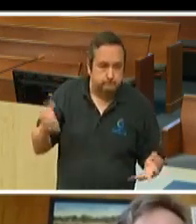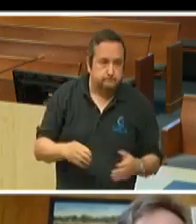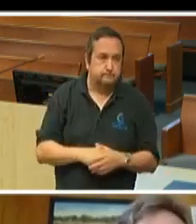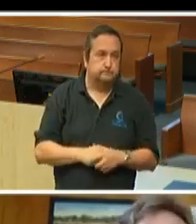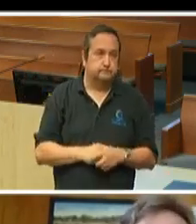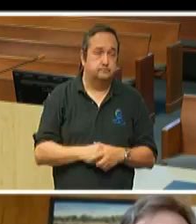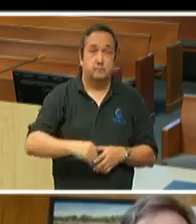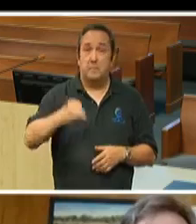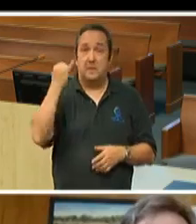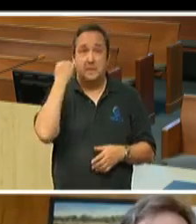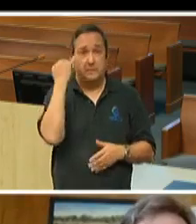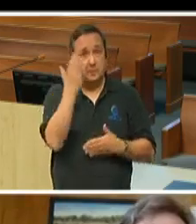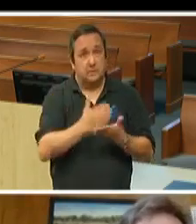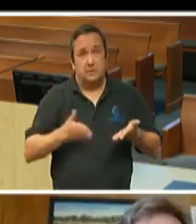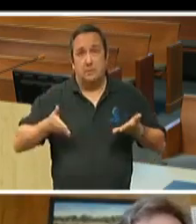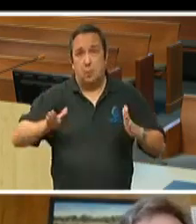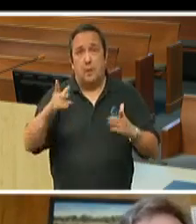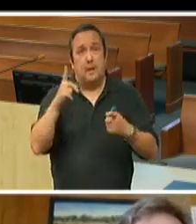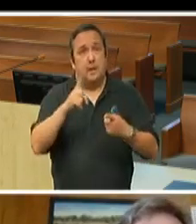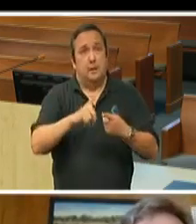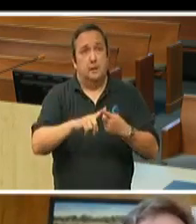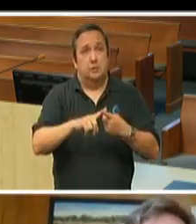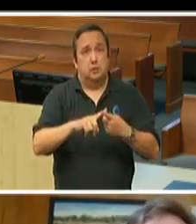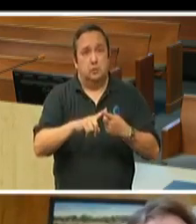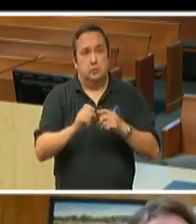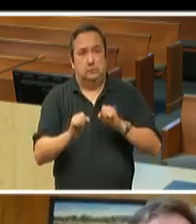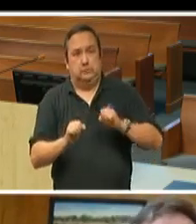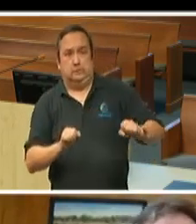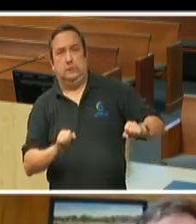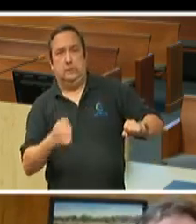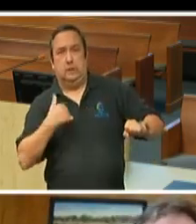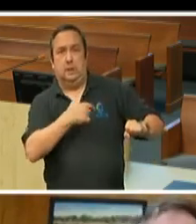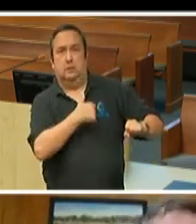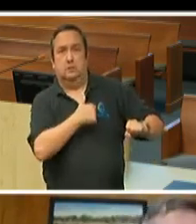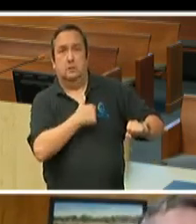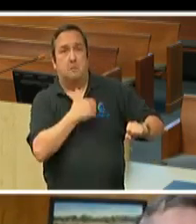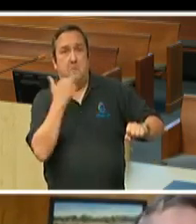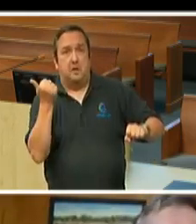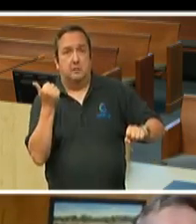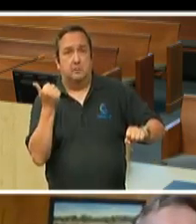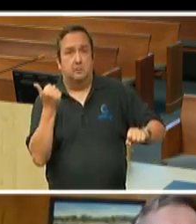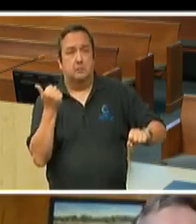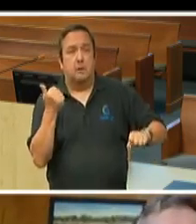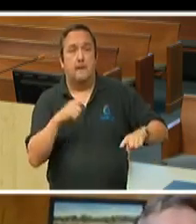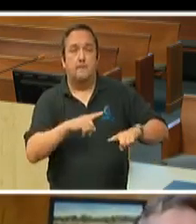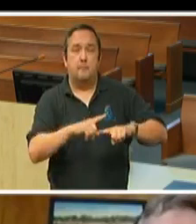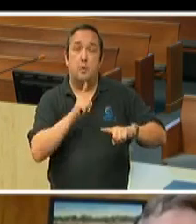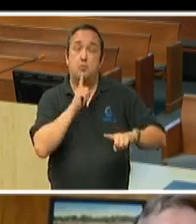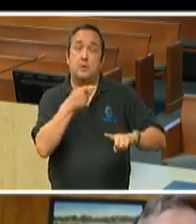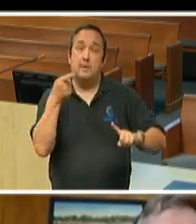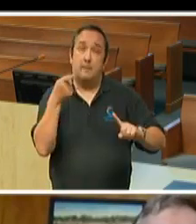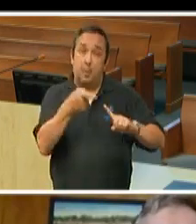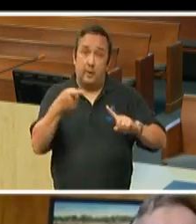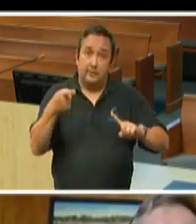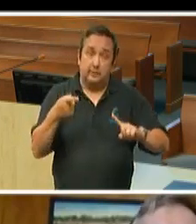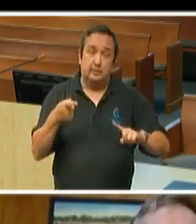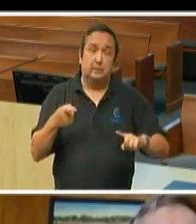If there was some way to like shunt them away from around everybody, but I really don't think that's the main point. The main point is